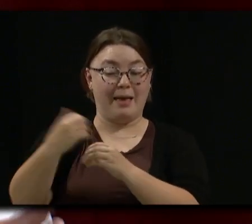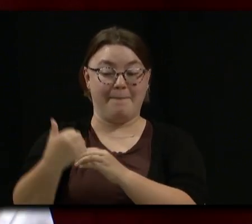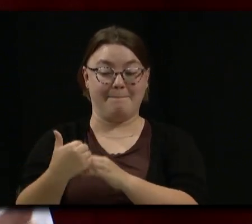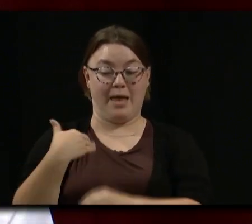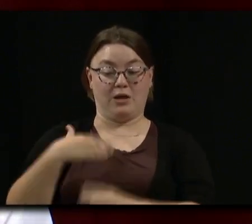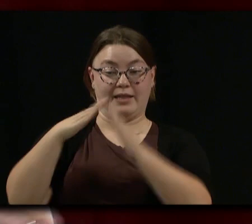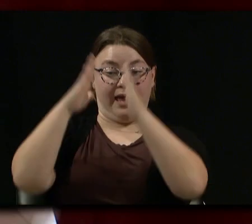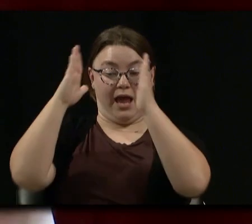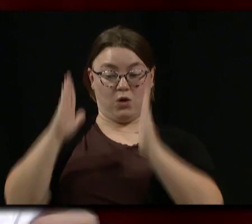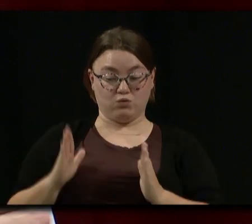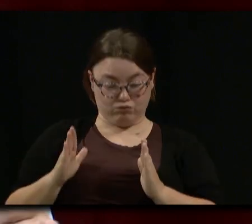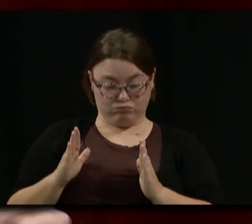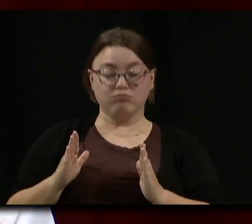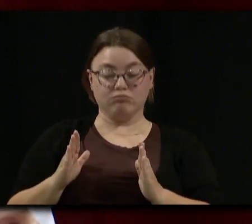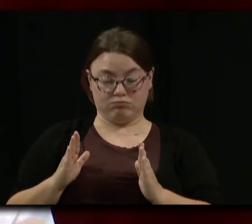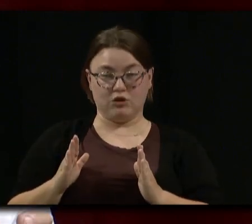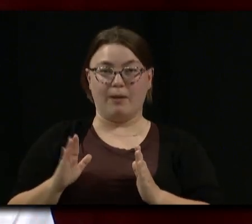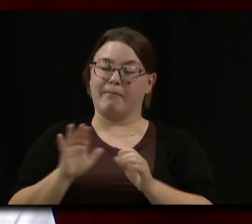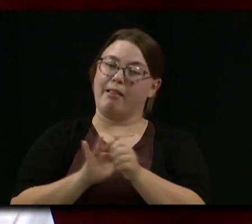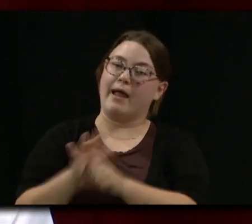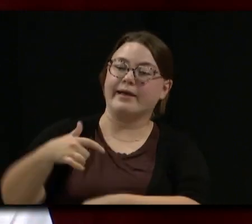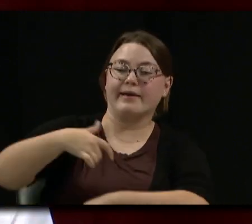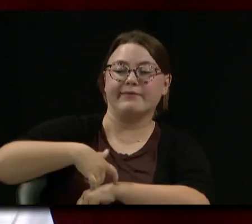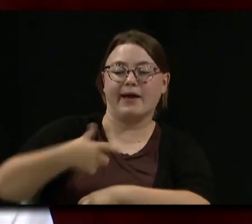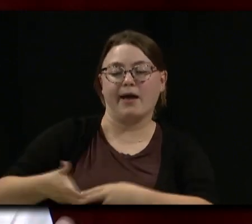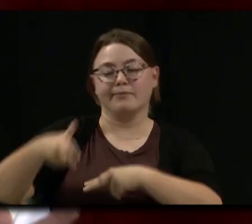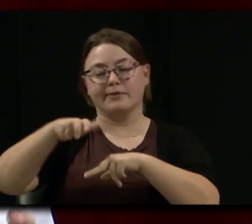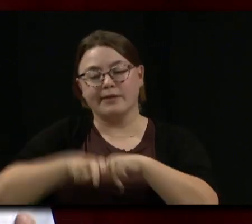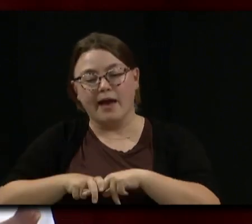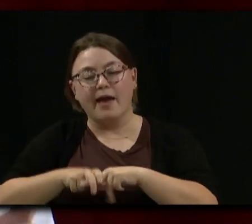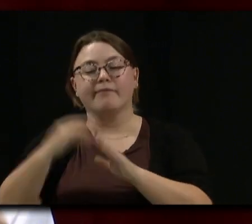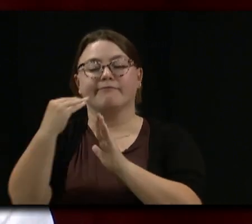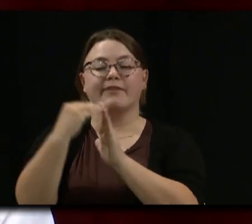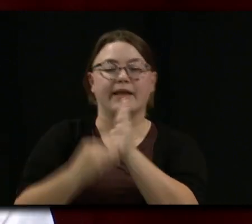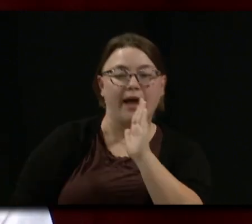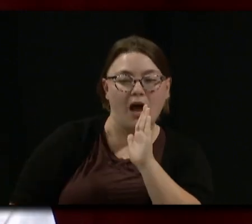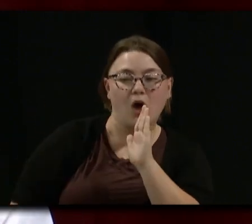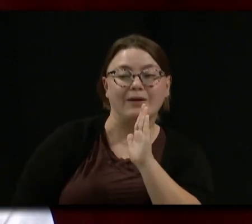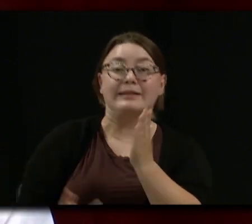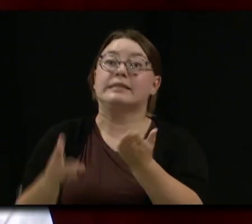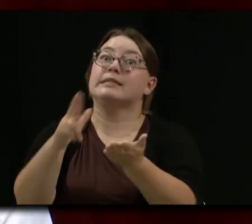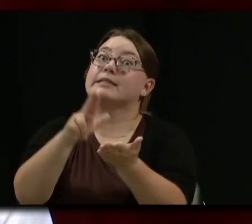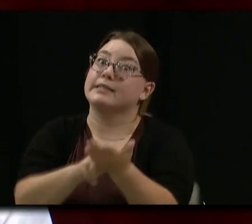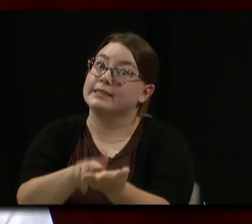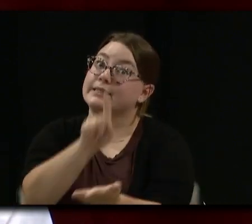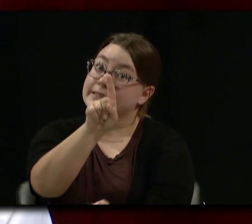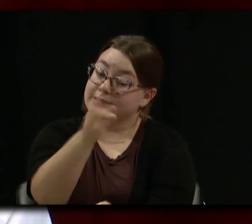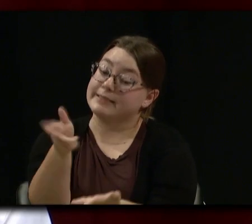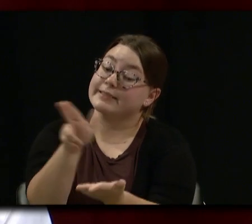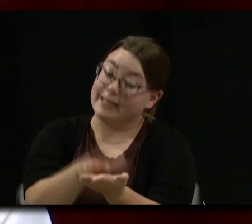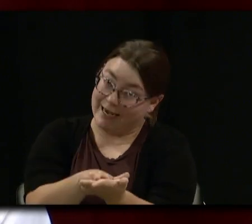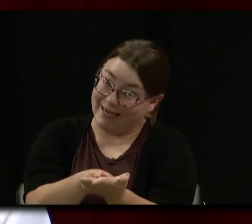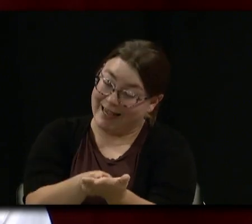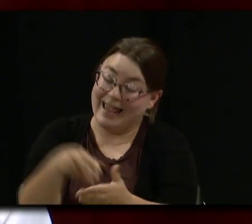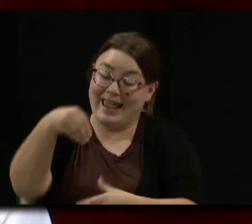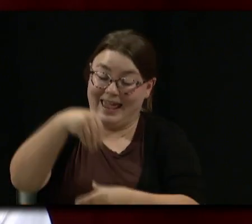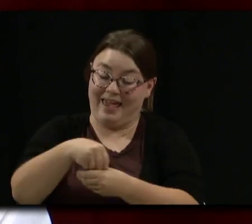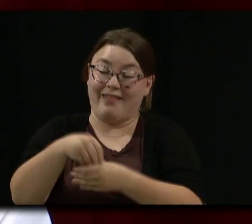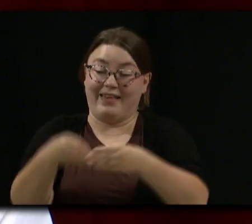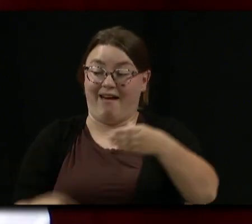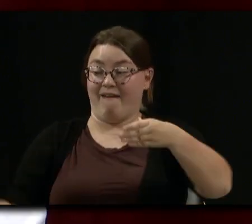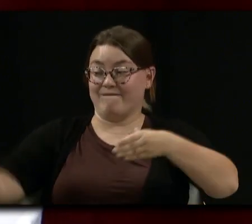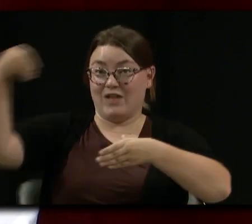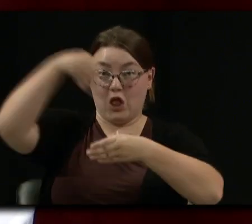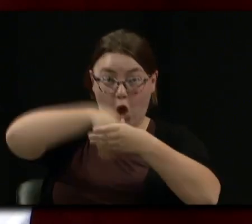of time to then complete it, fill it in, sign it, and then make sure that she places it back in the envelope, and within